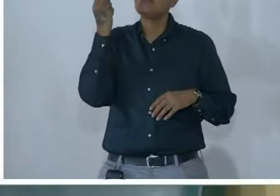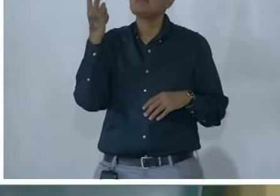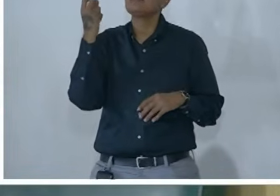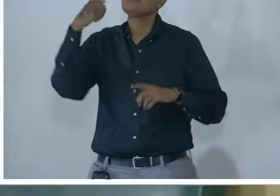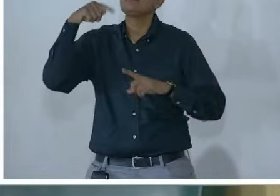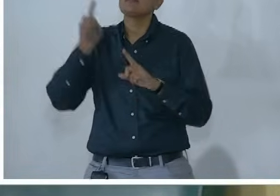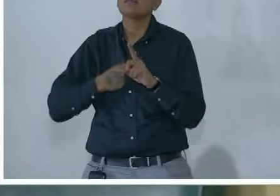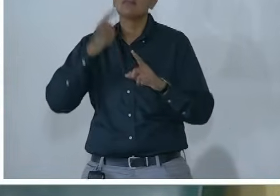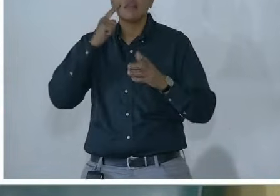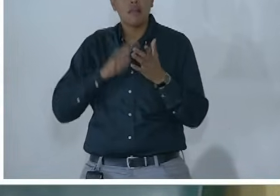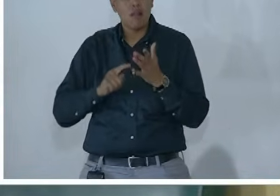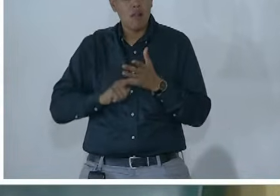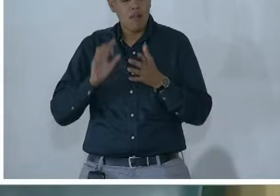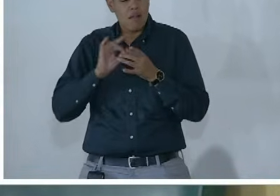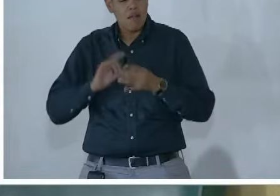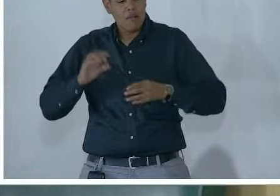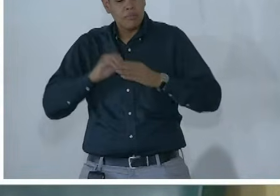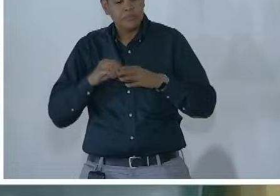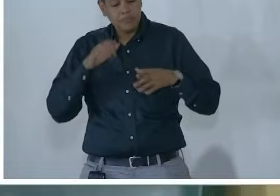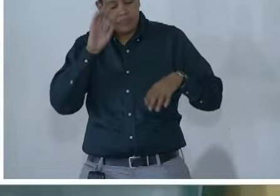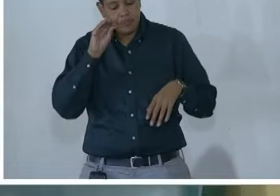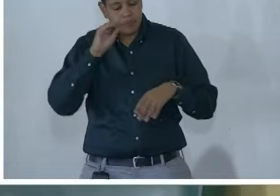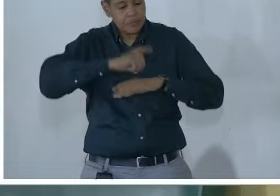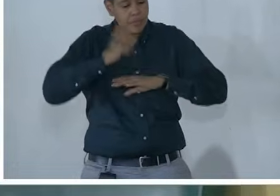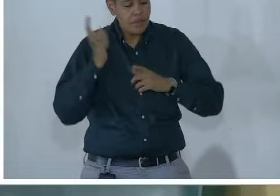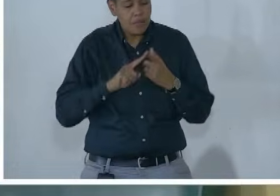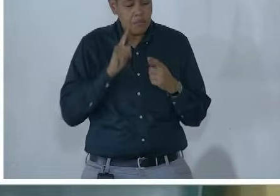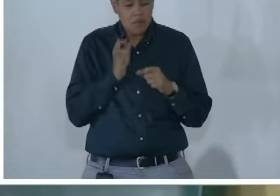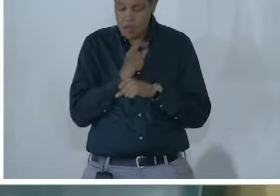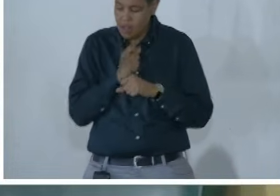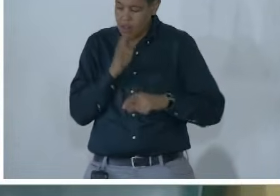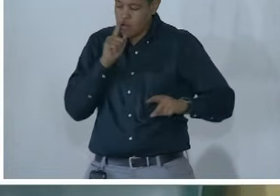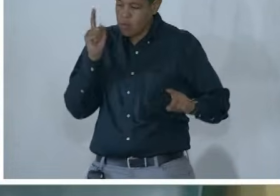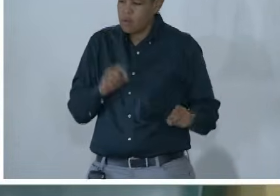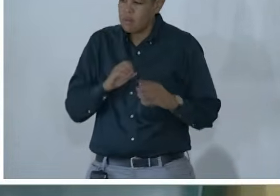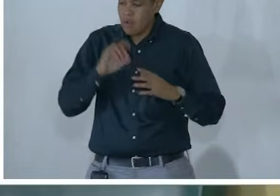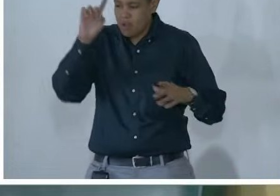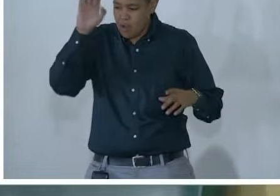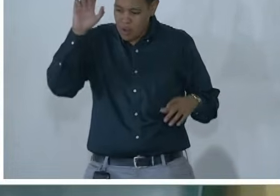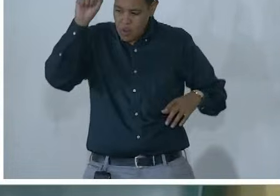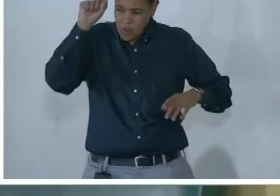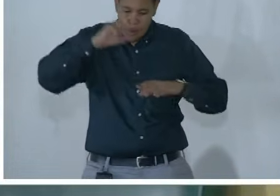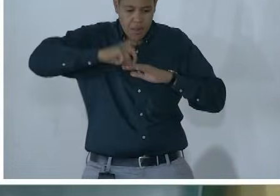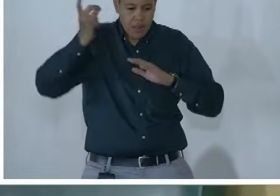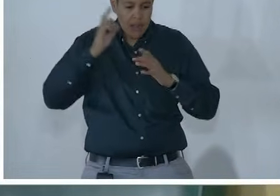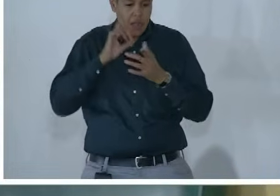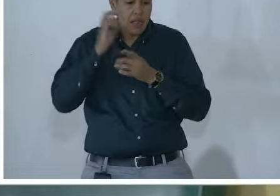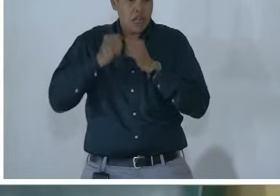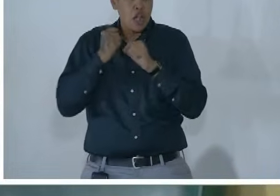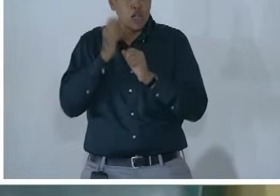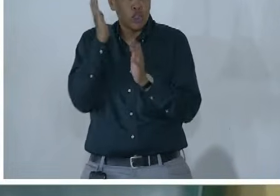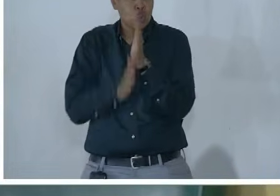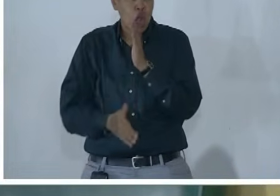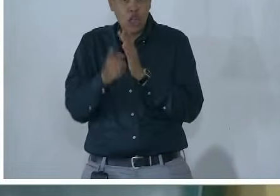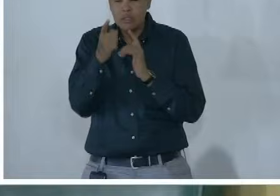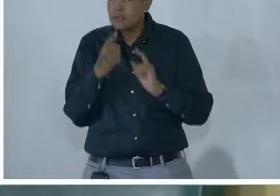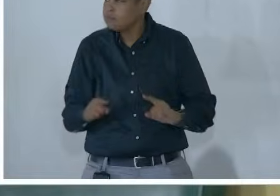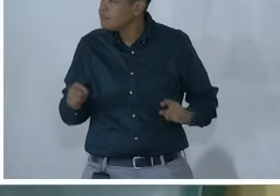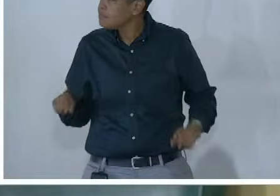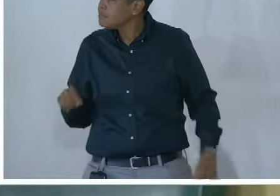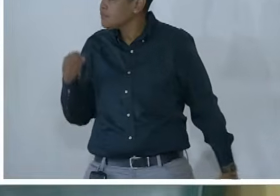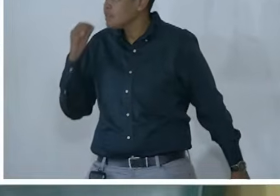months audited statements within 90 days, and annual reports within 120 days of the year end.